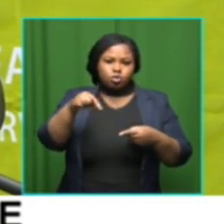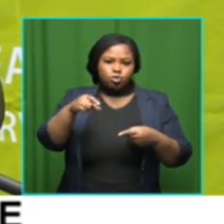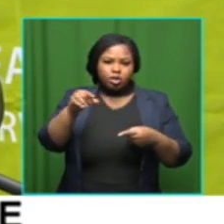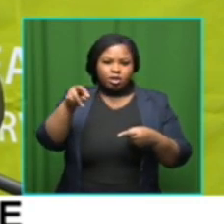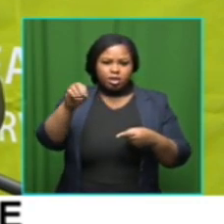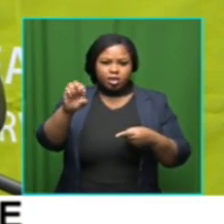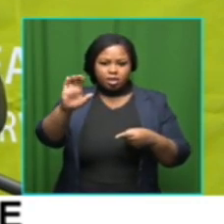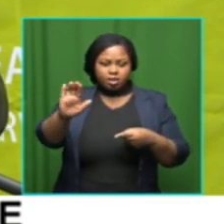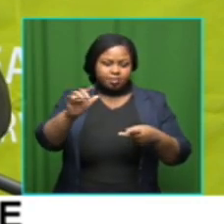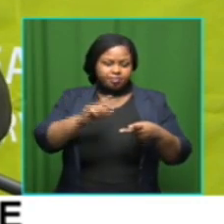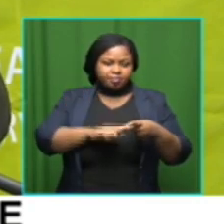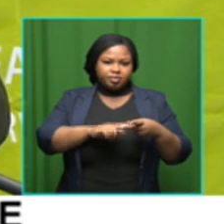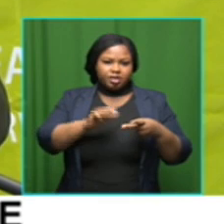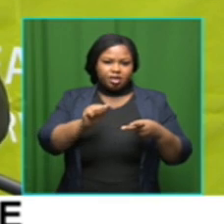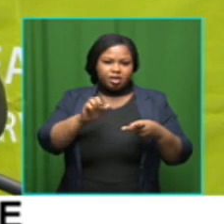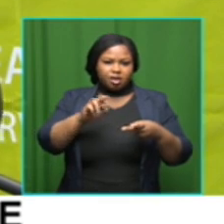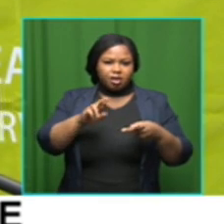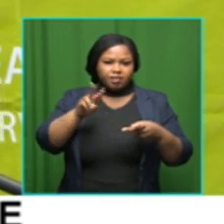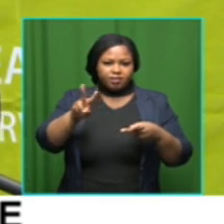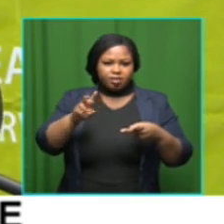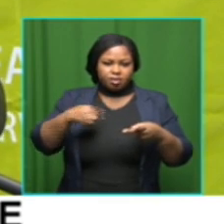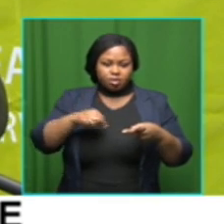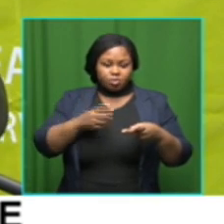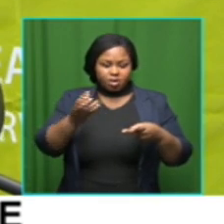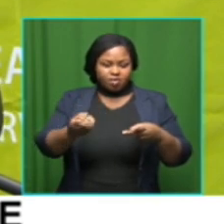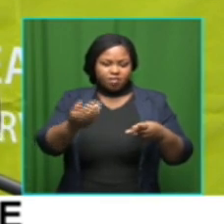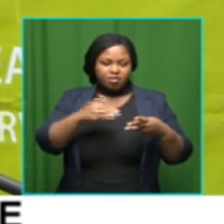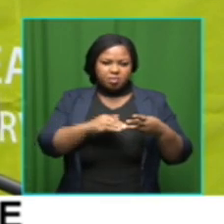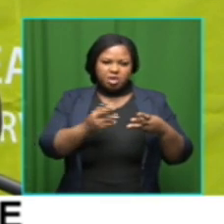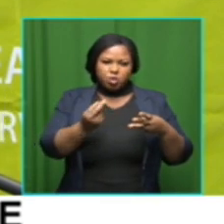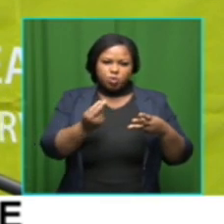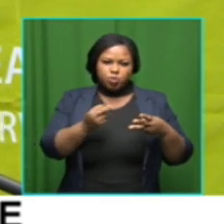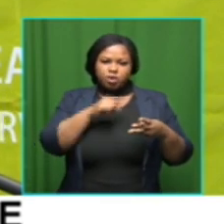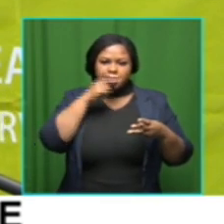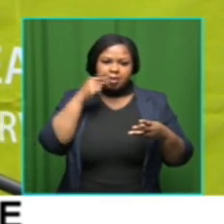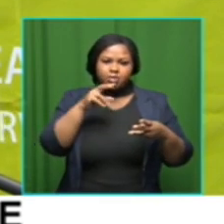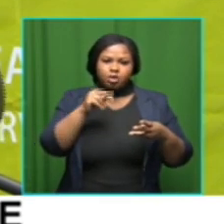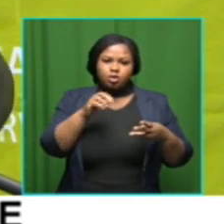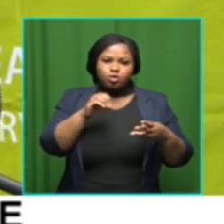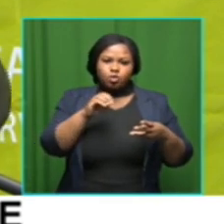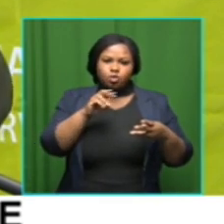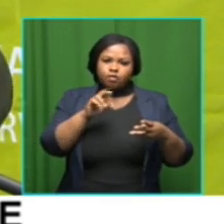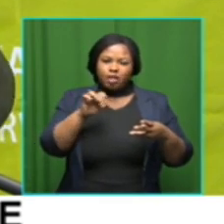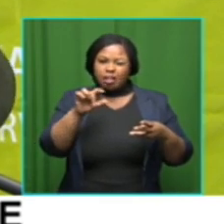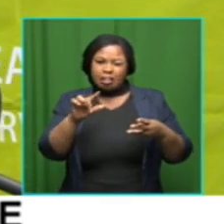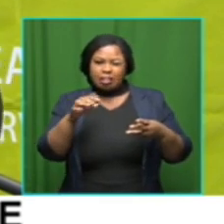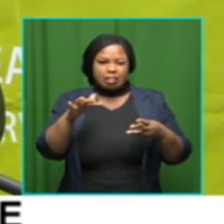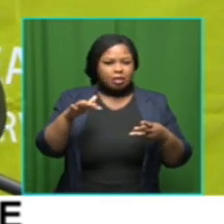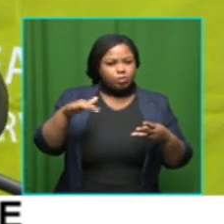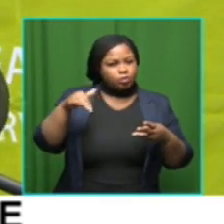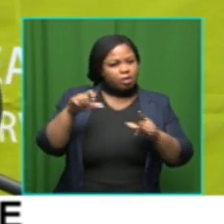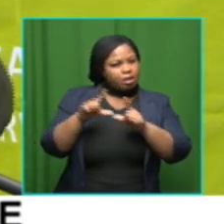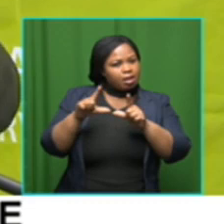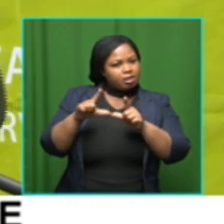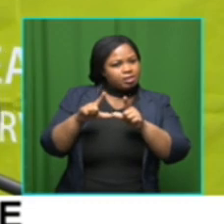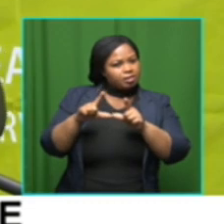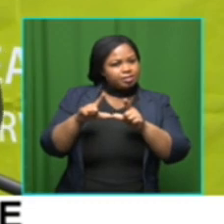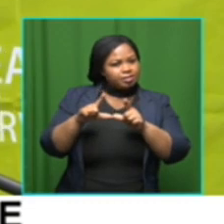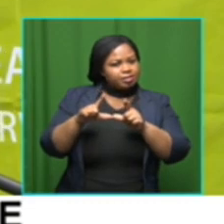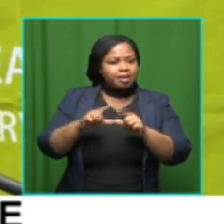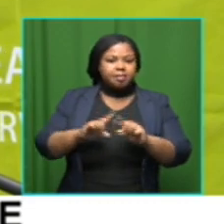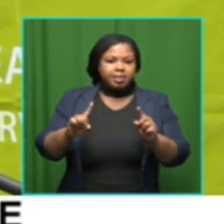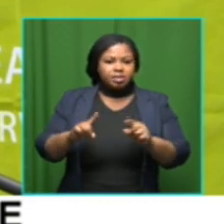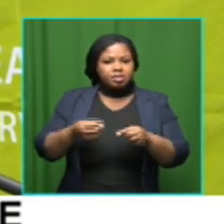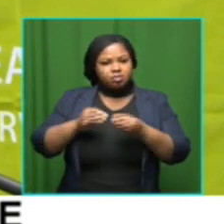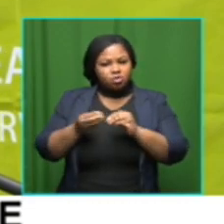the antiretroviral drugs that we have, there's a new drug that is novel, that is not yet licensed, but it's